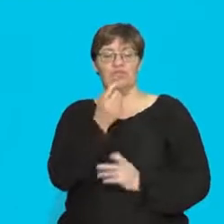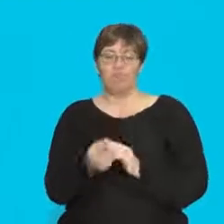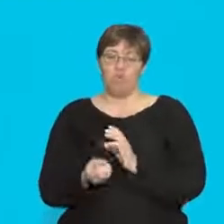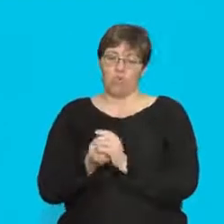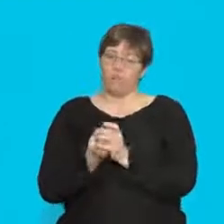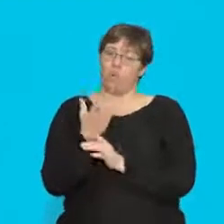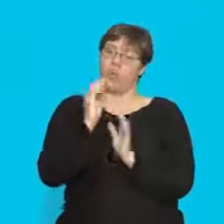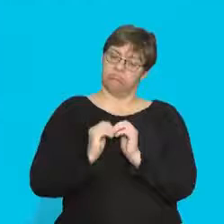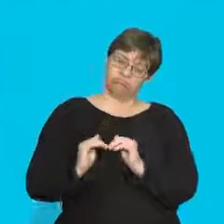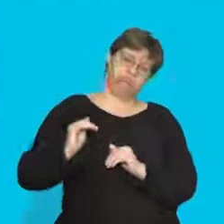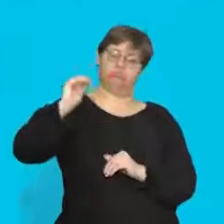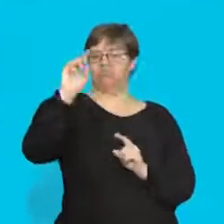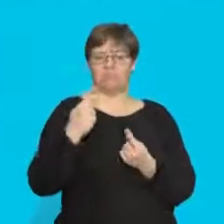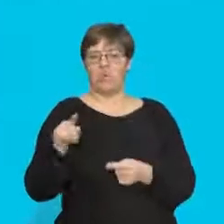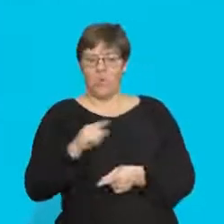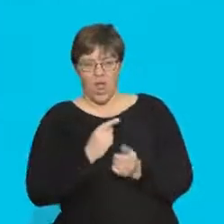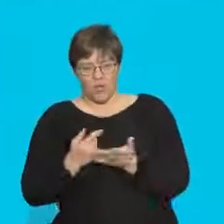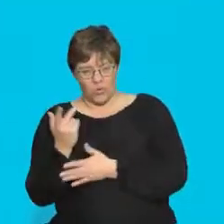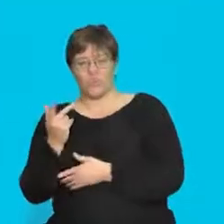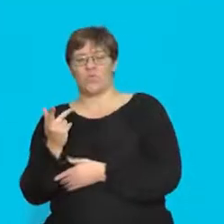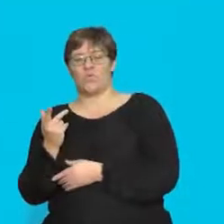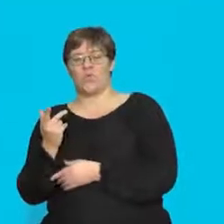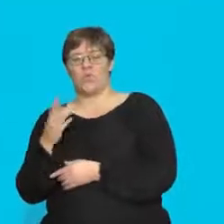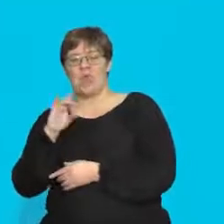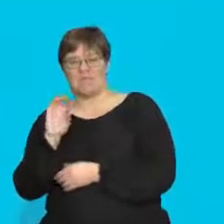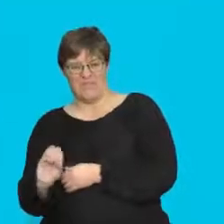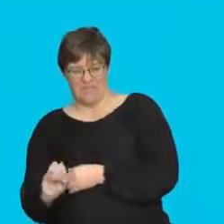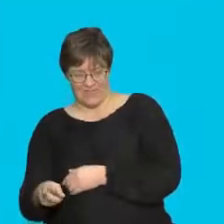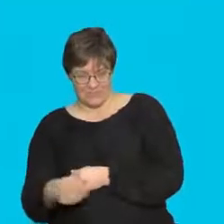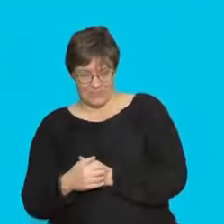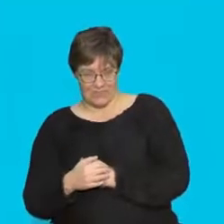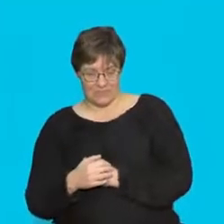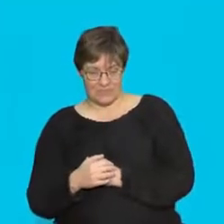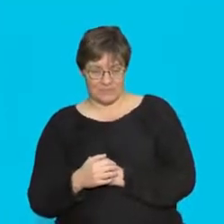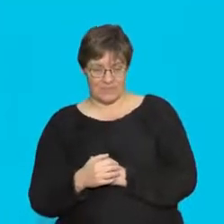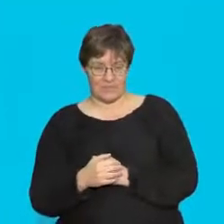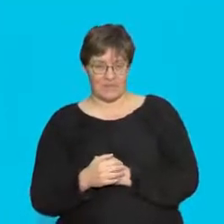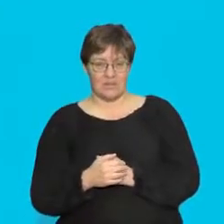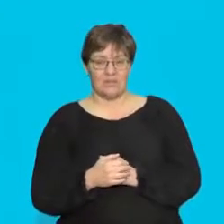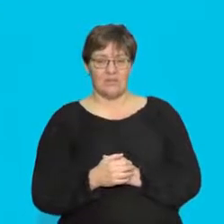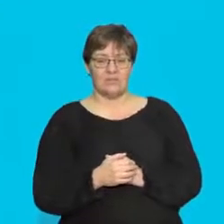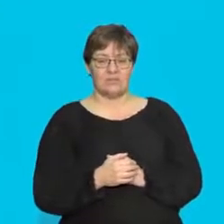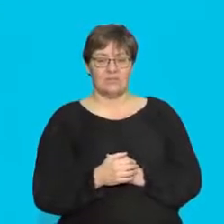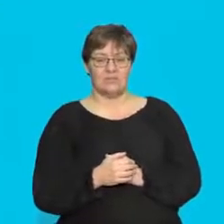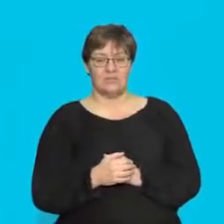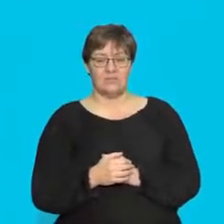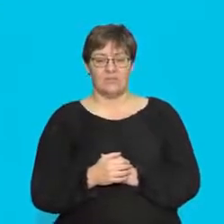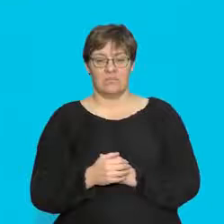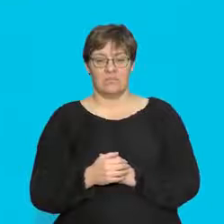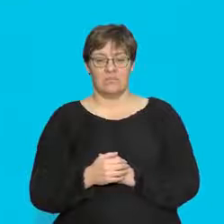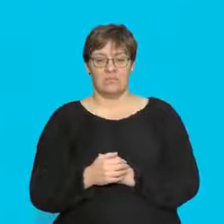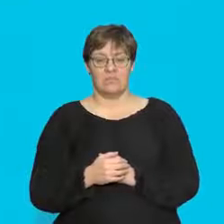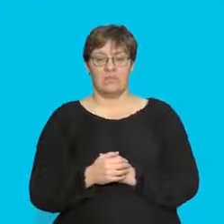produce food, to grow bigger. And that's what the farm is all about, healthy food,